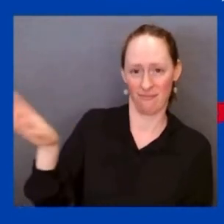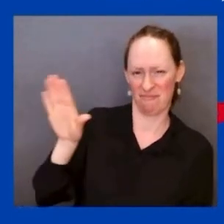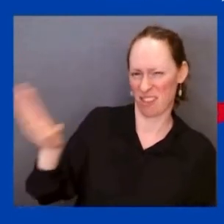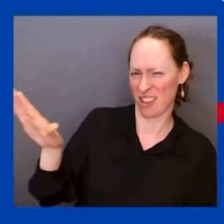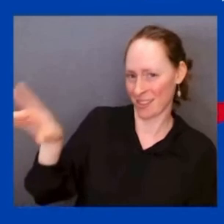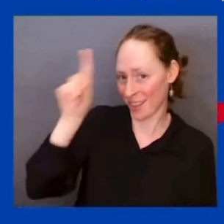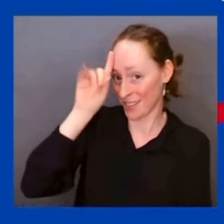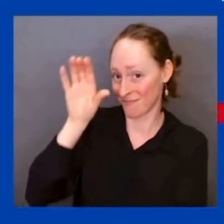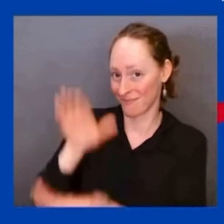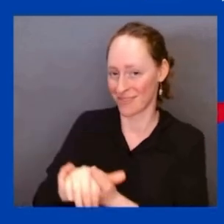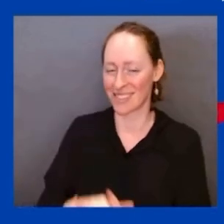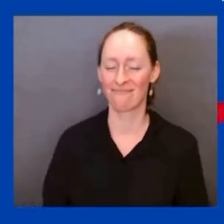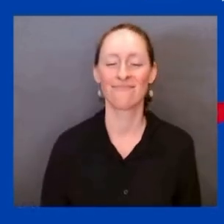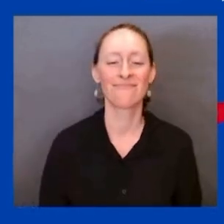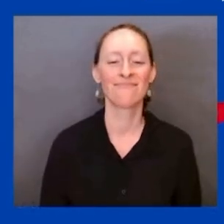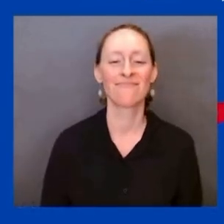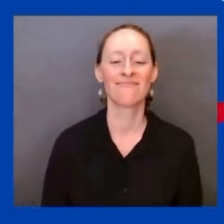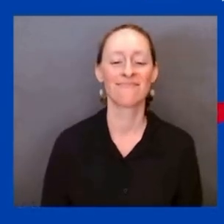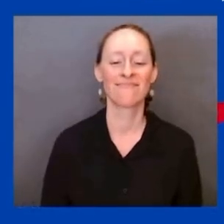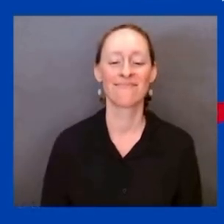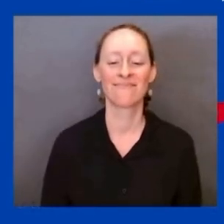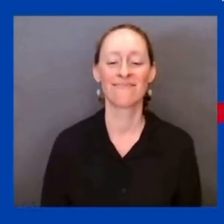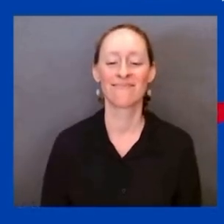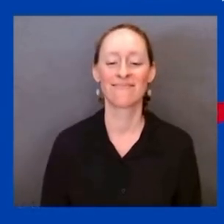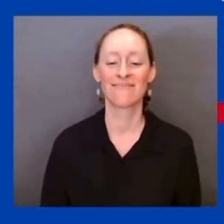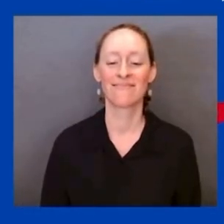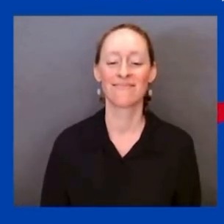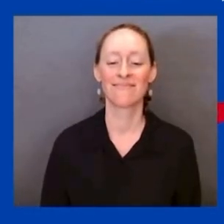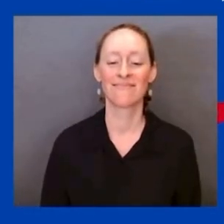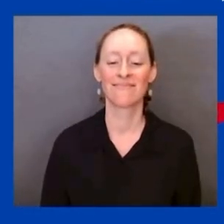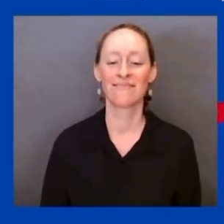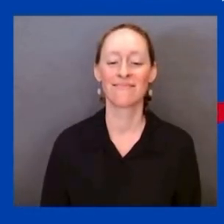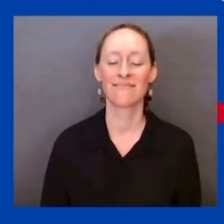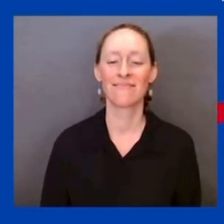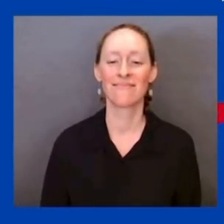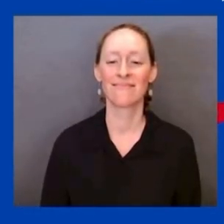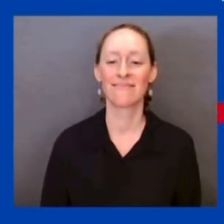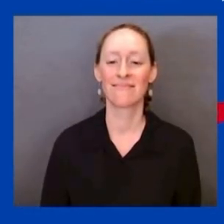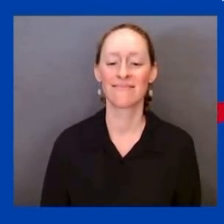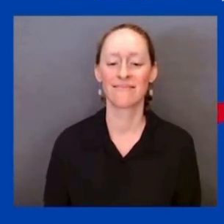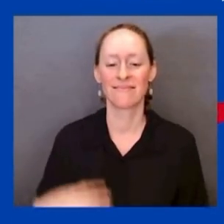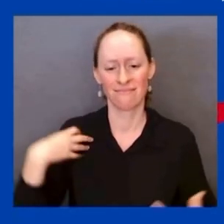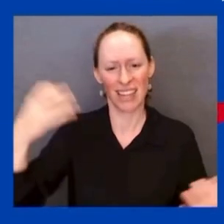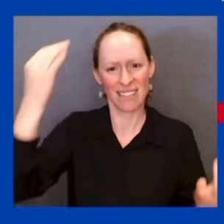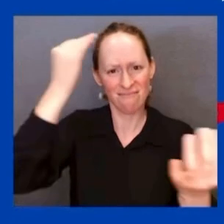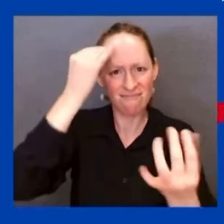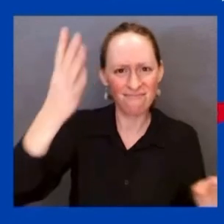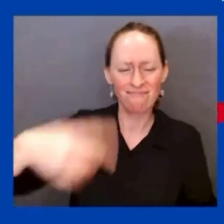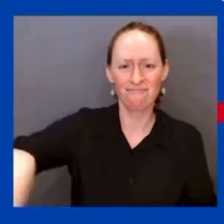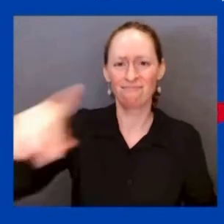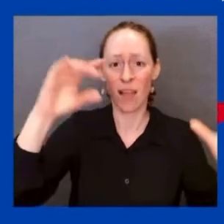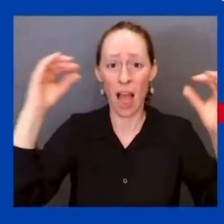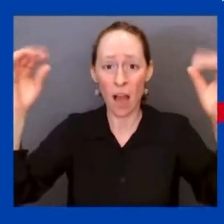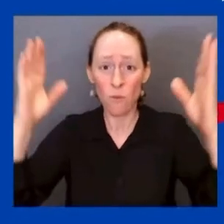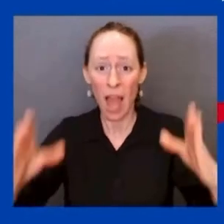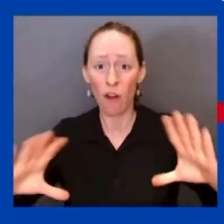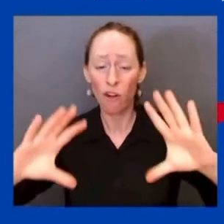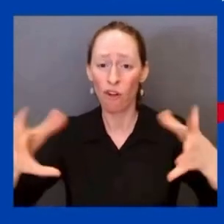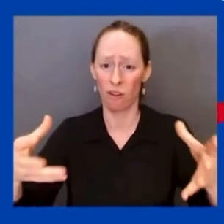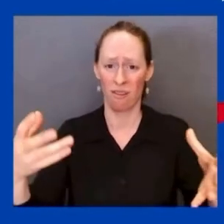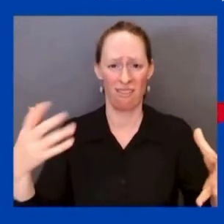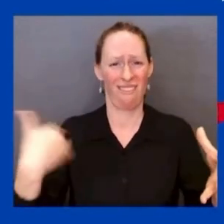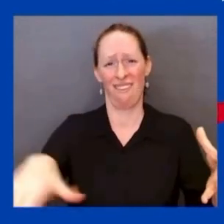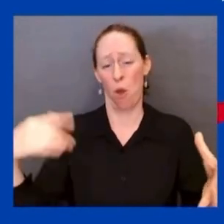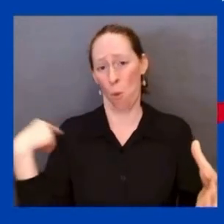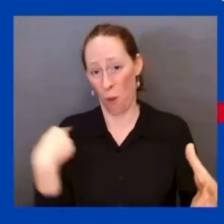have champions in the White House. Jill reminds me, and I mean this sincerely, all the time, teaching is not just what you all